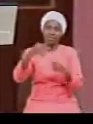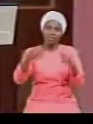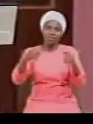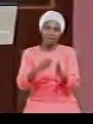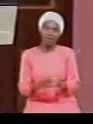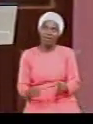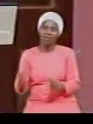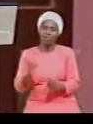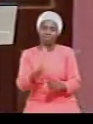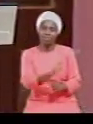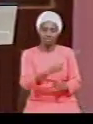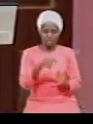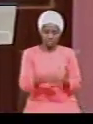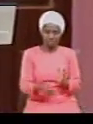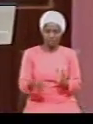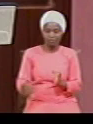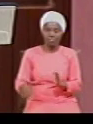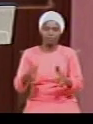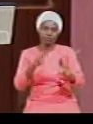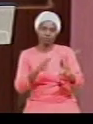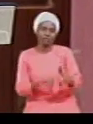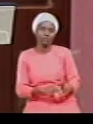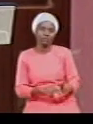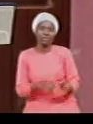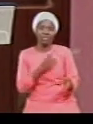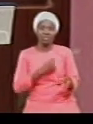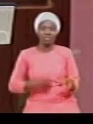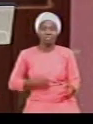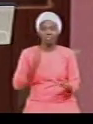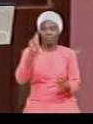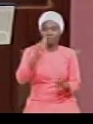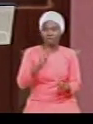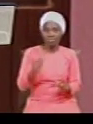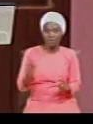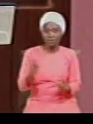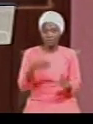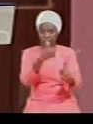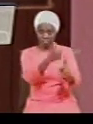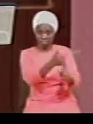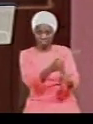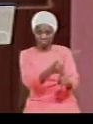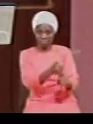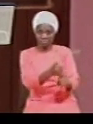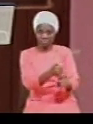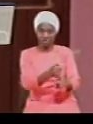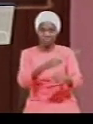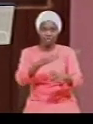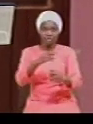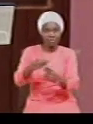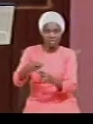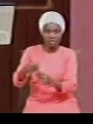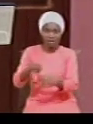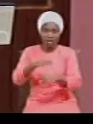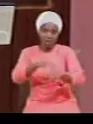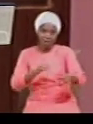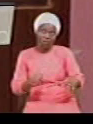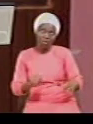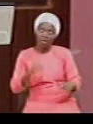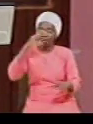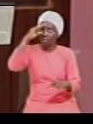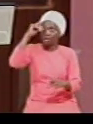enemies thy footstool. David therefore himself called